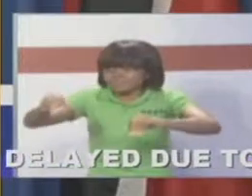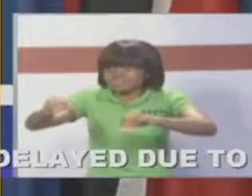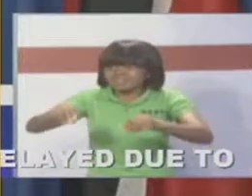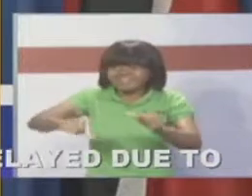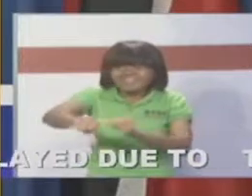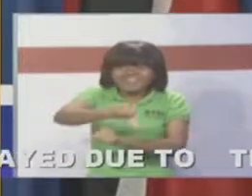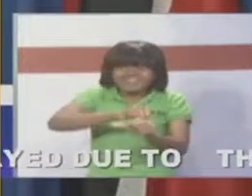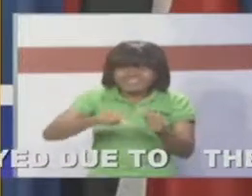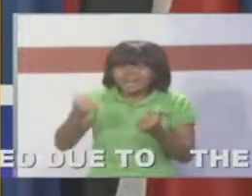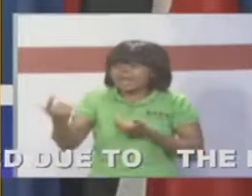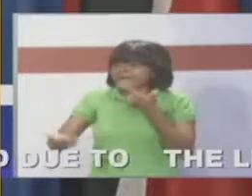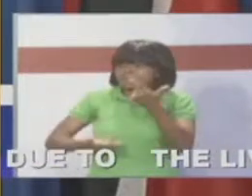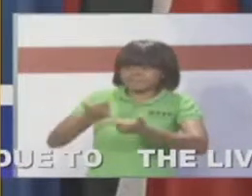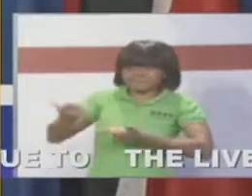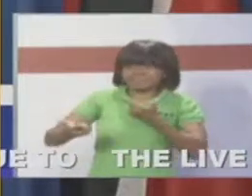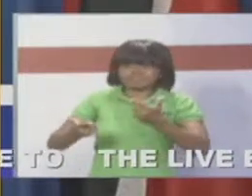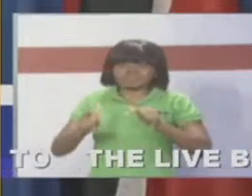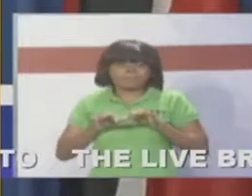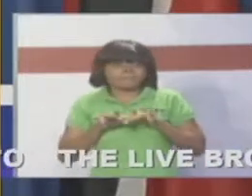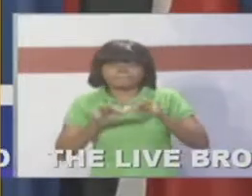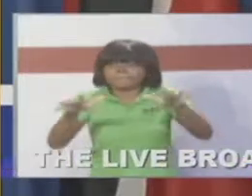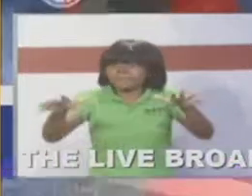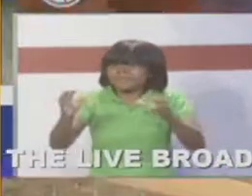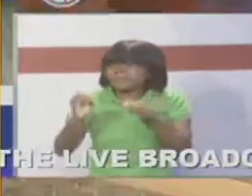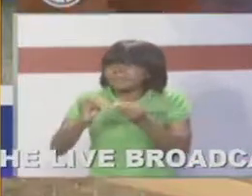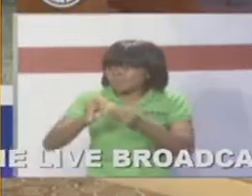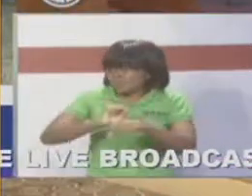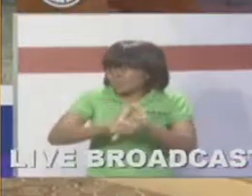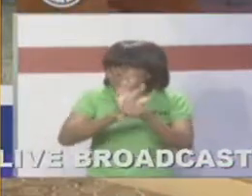Okay? Thank you all very much and stay safe.